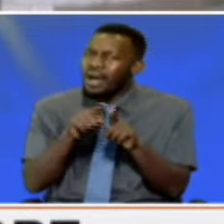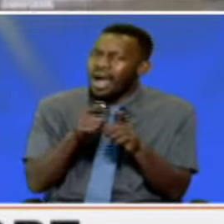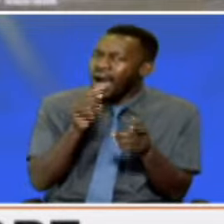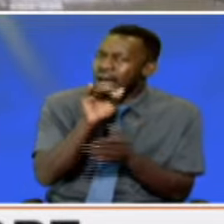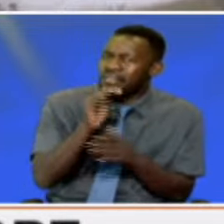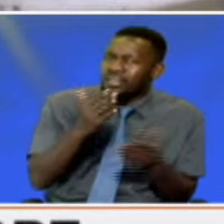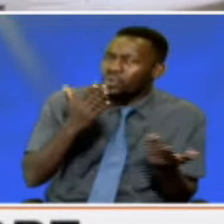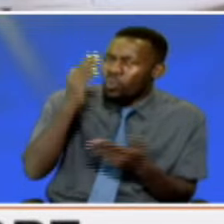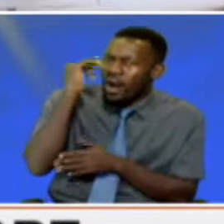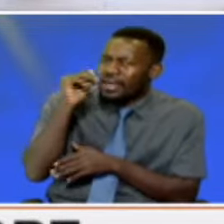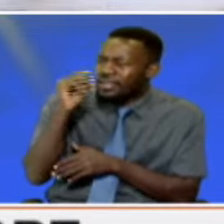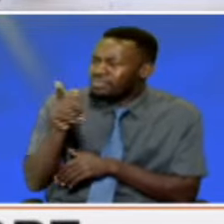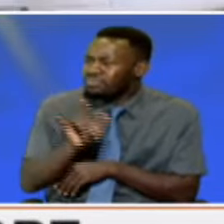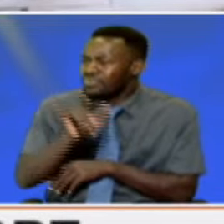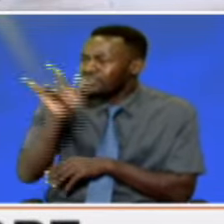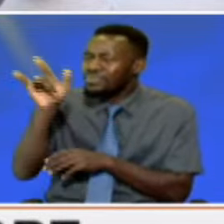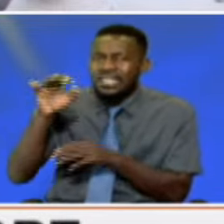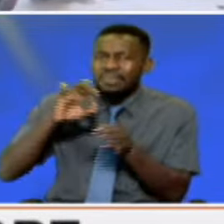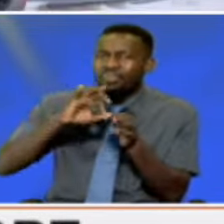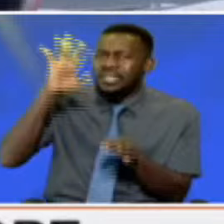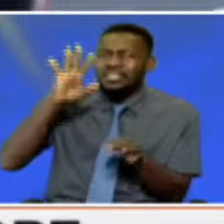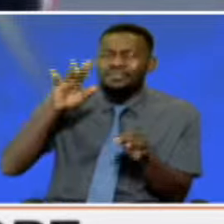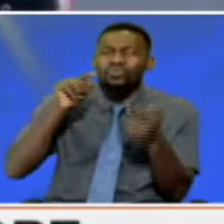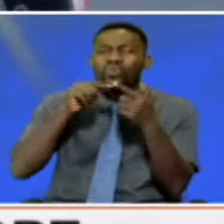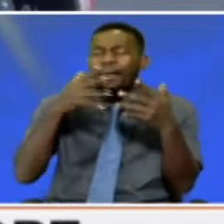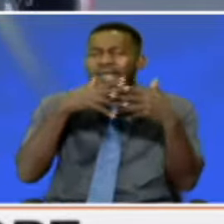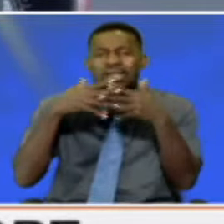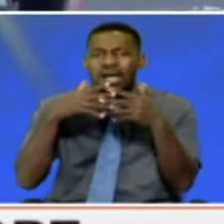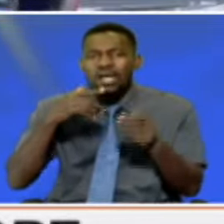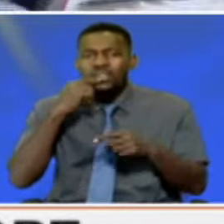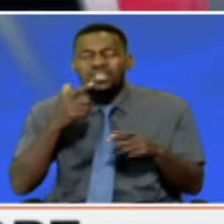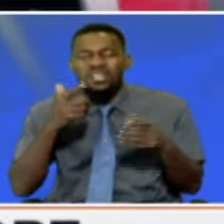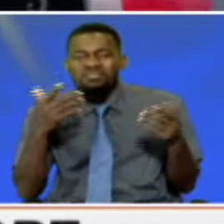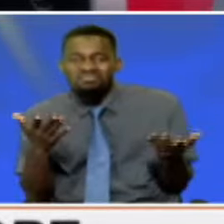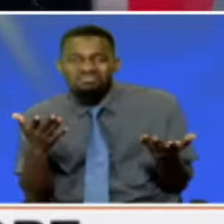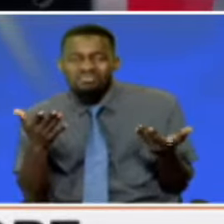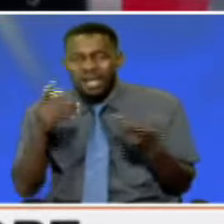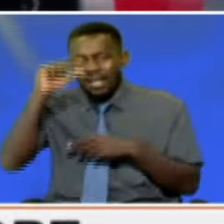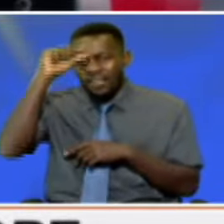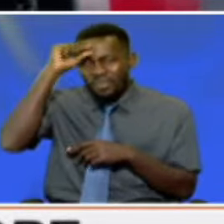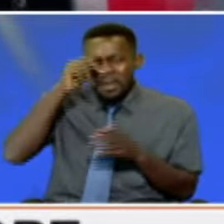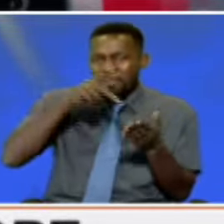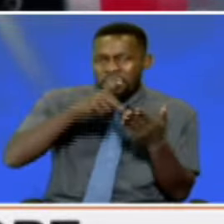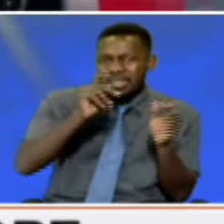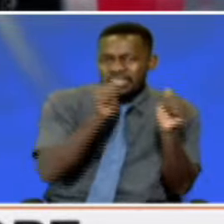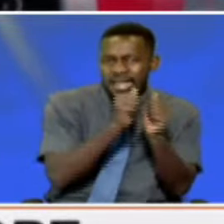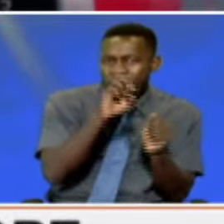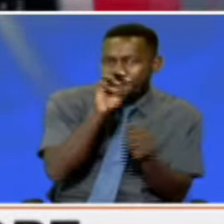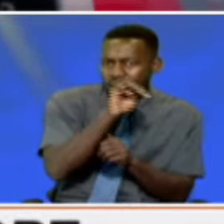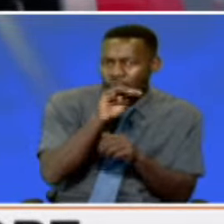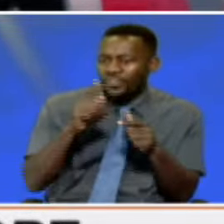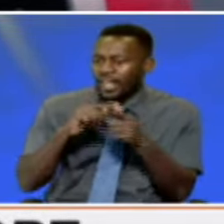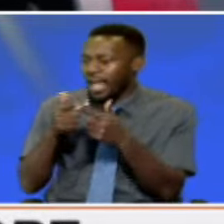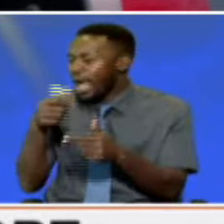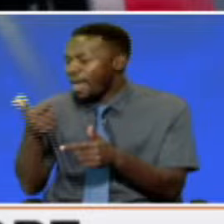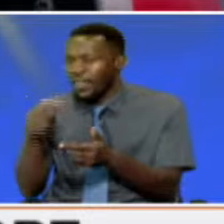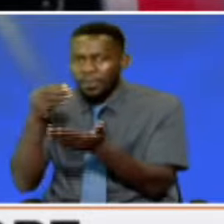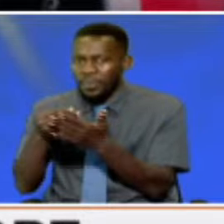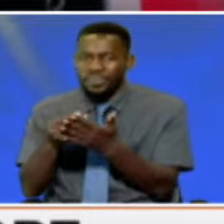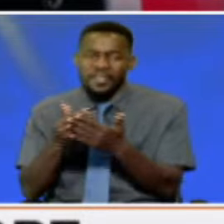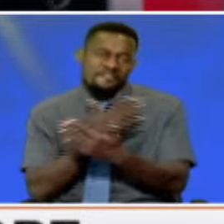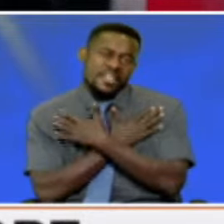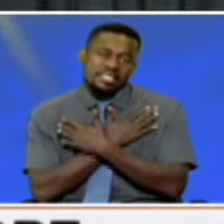shillings by critics as false, and that the government only paid 10 million shillings while the other costs were covered by